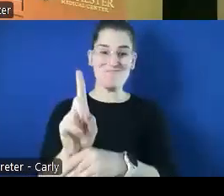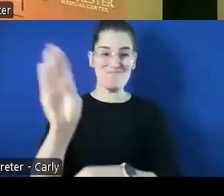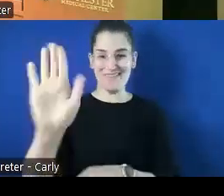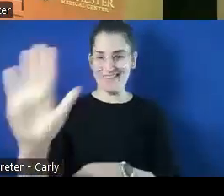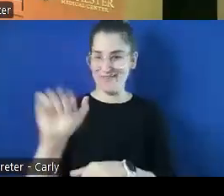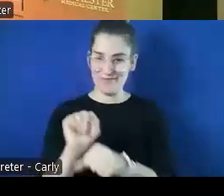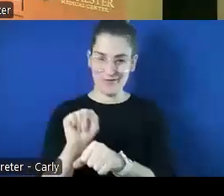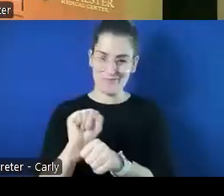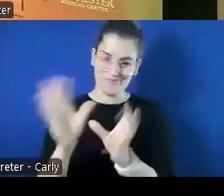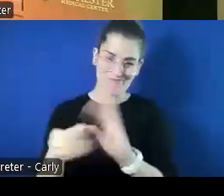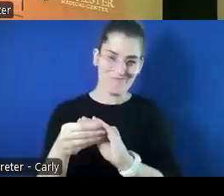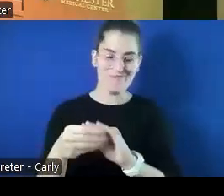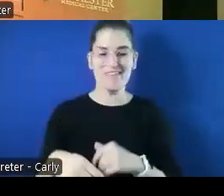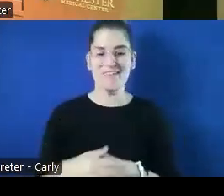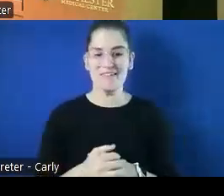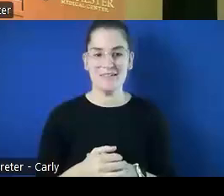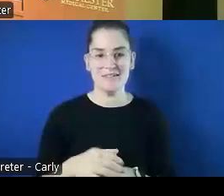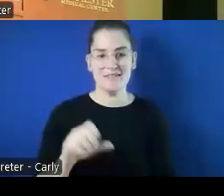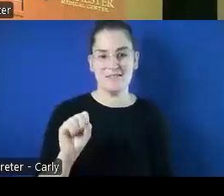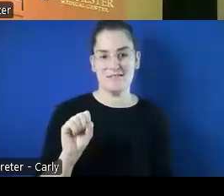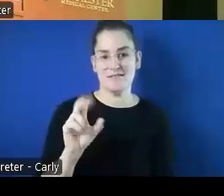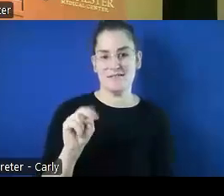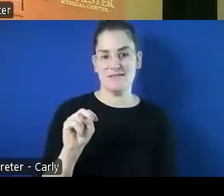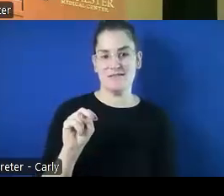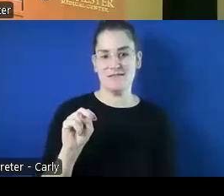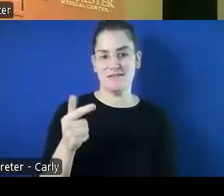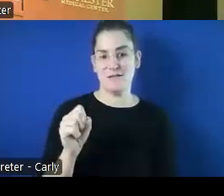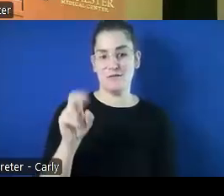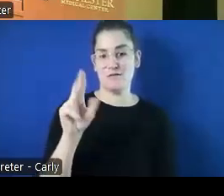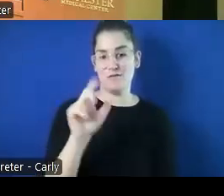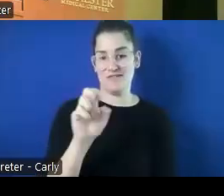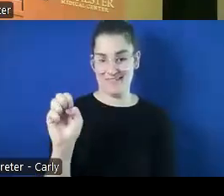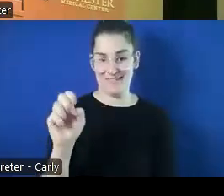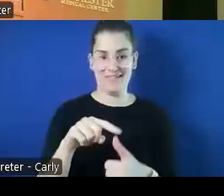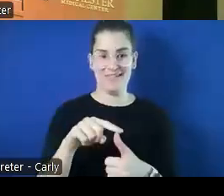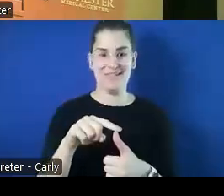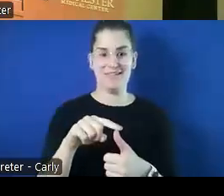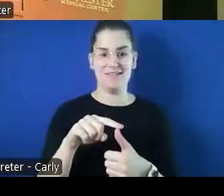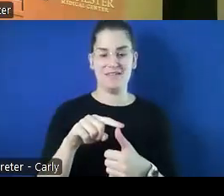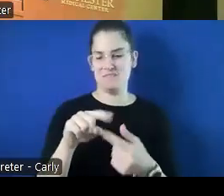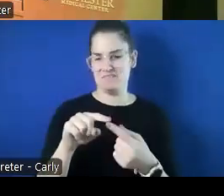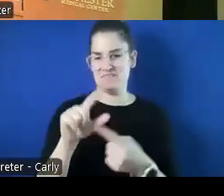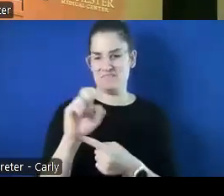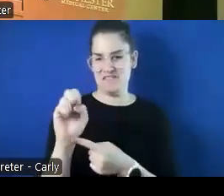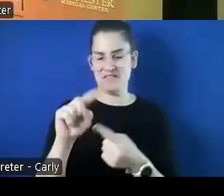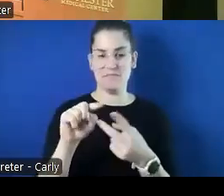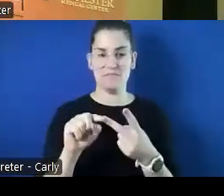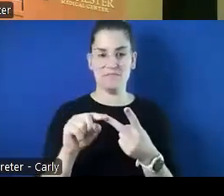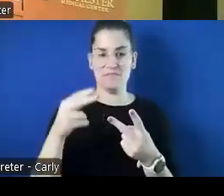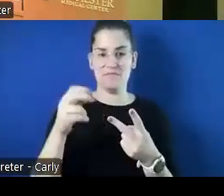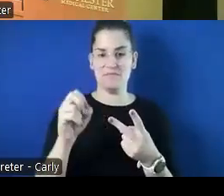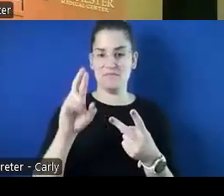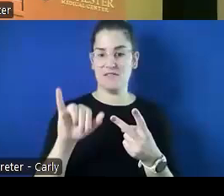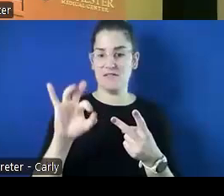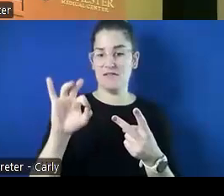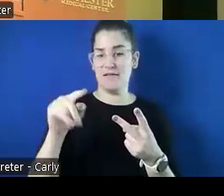work. We'll have Sungsu Lee, and this is the order of presentation. Dr. Lee going first, then Henry